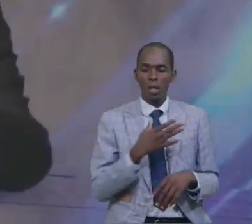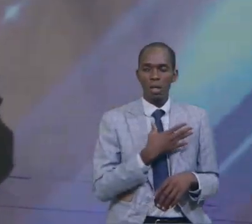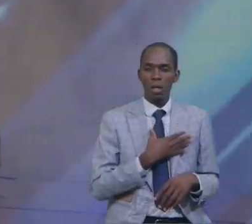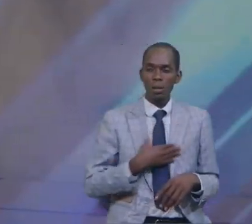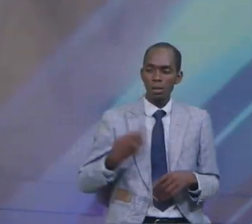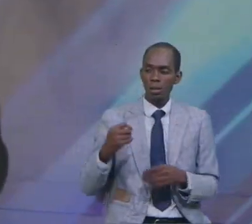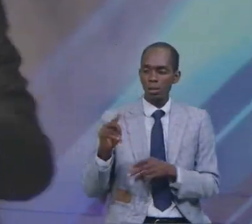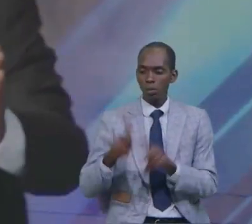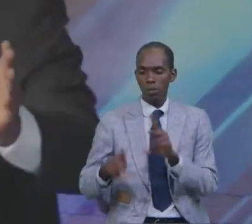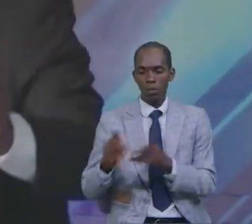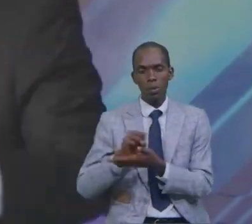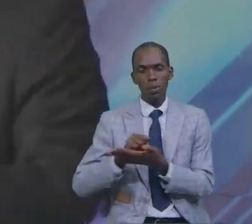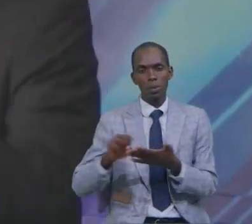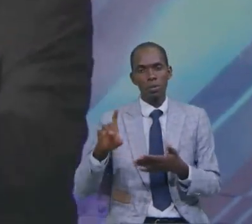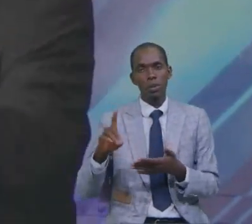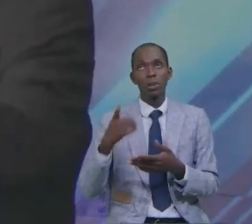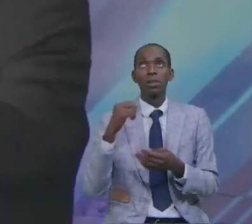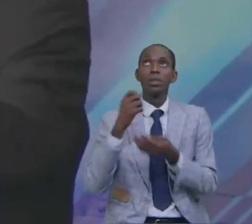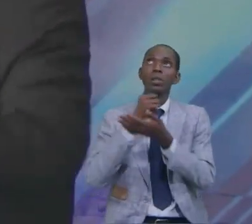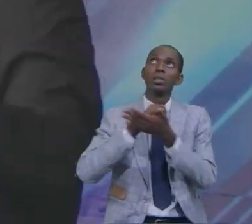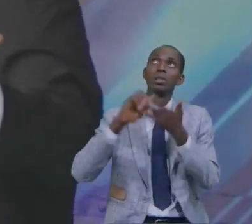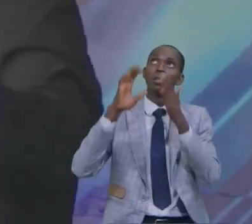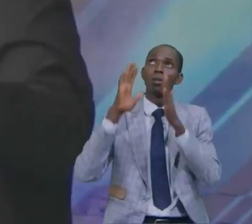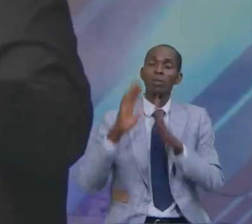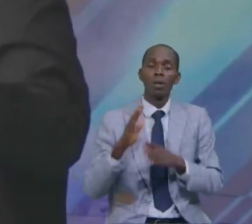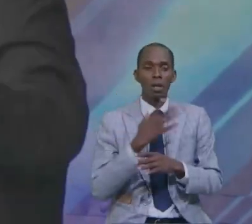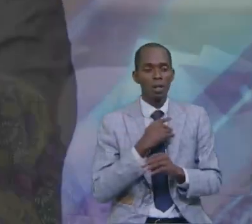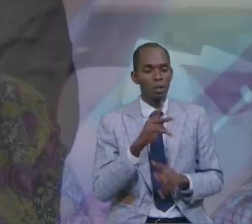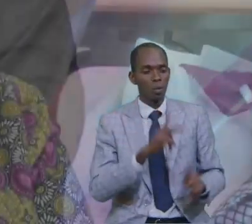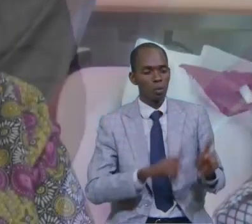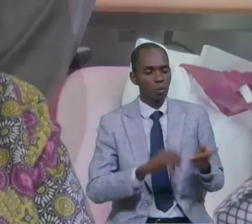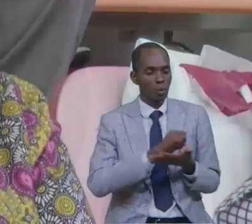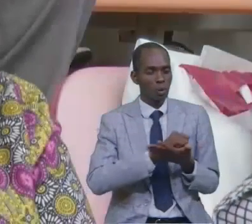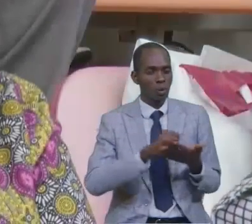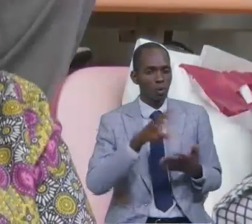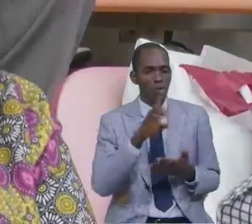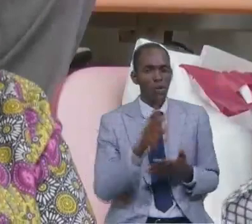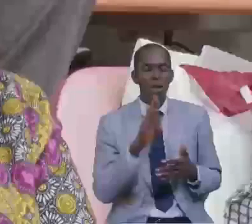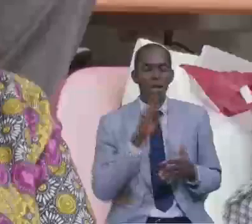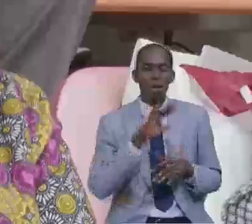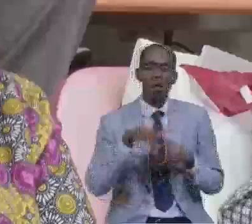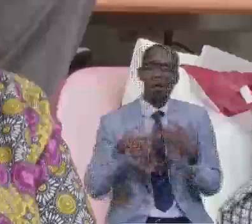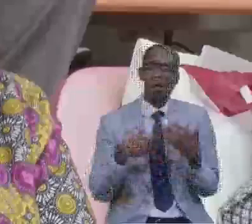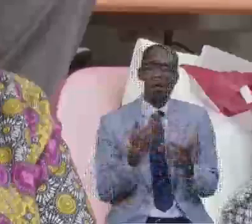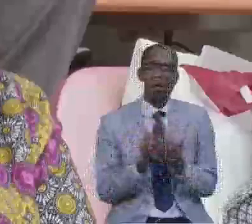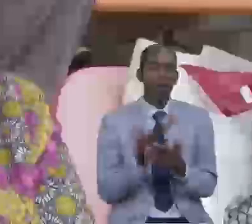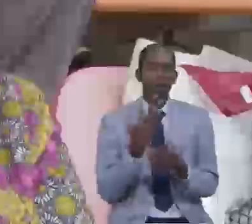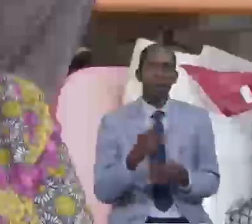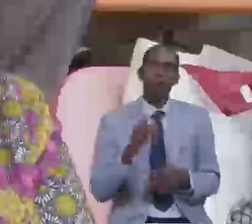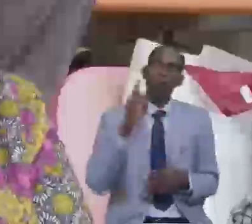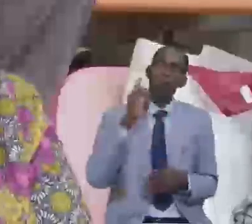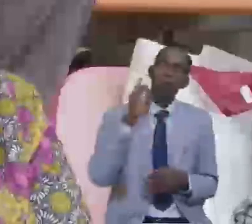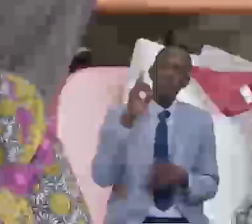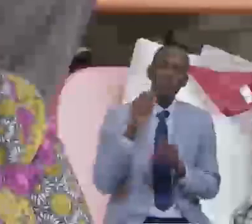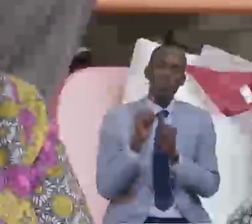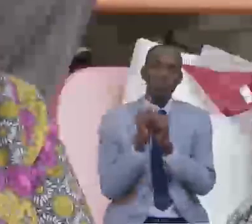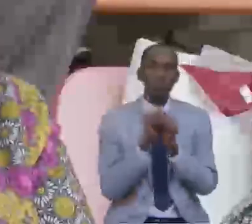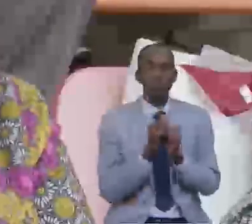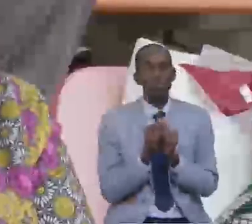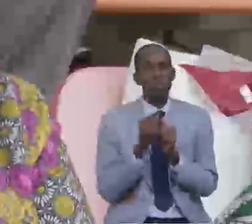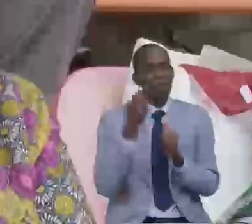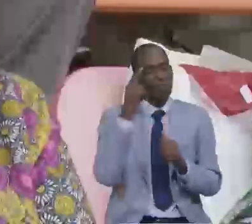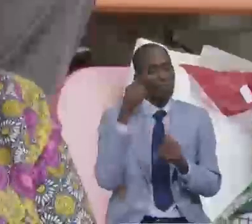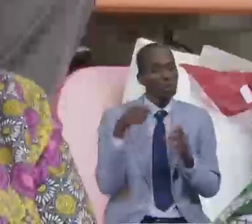one. For which cause he is not ashamed to be called or to call